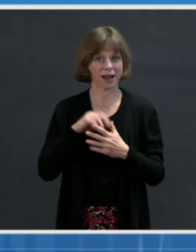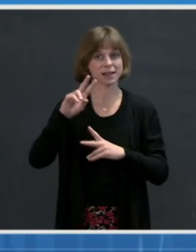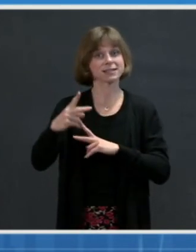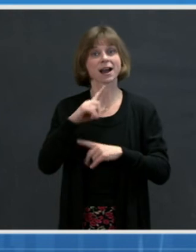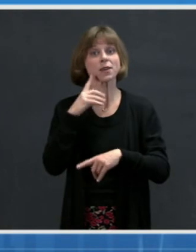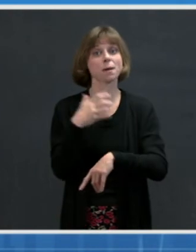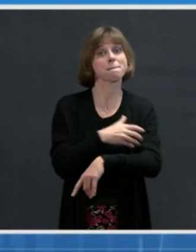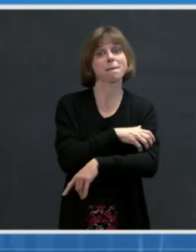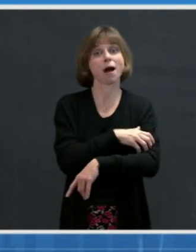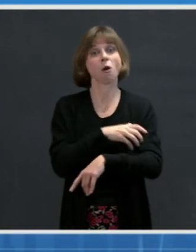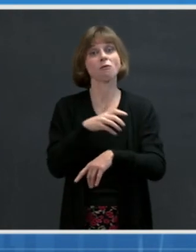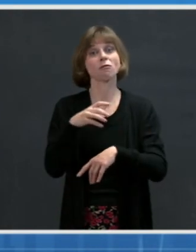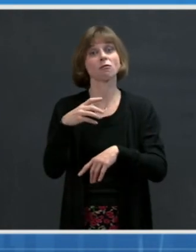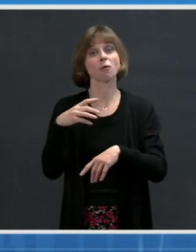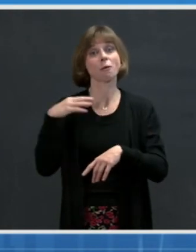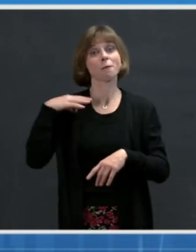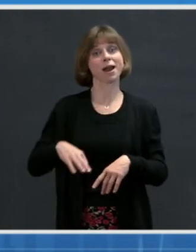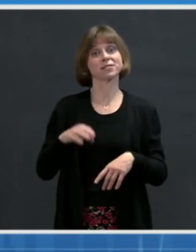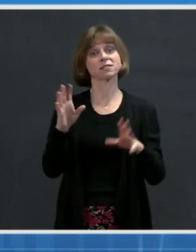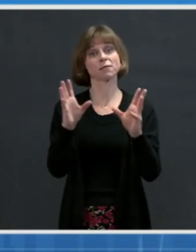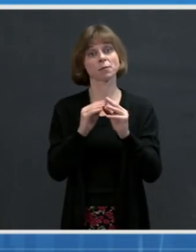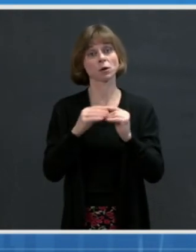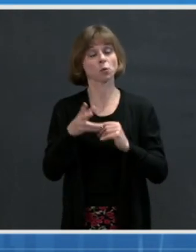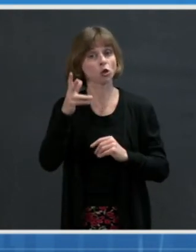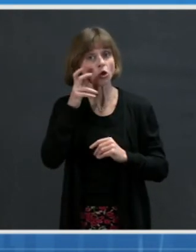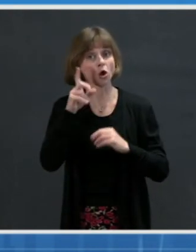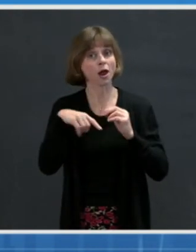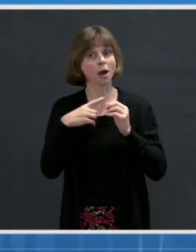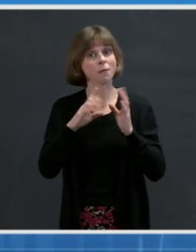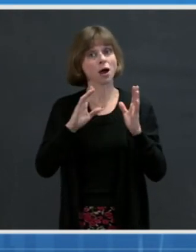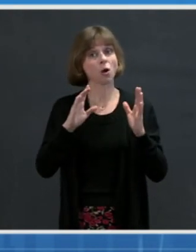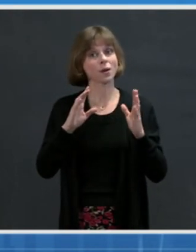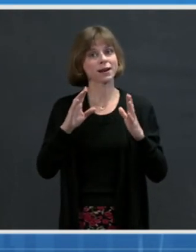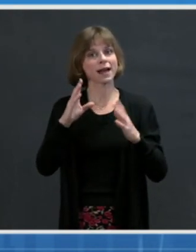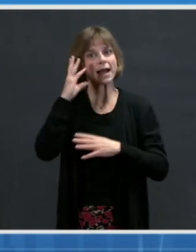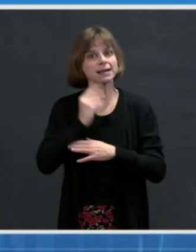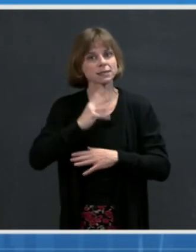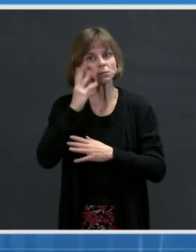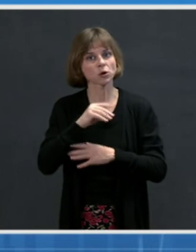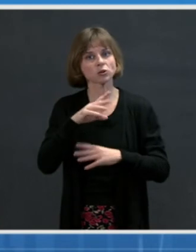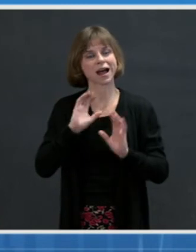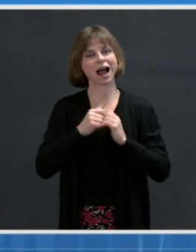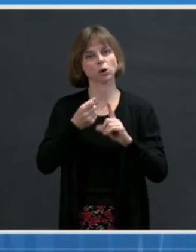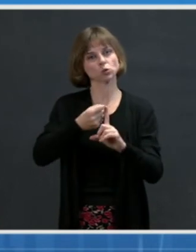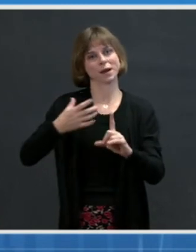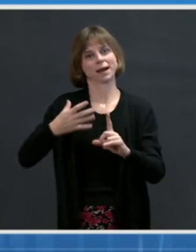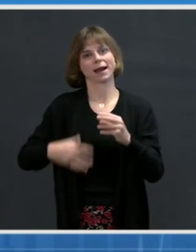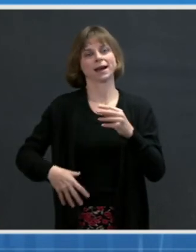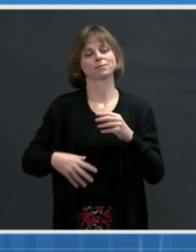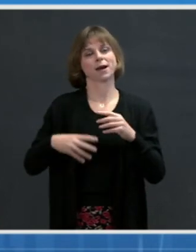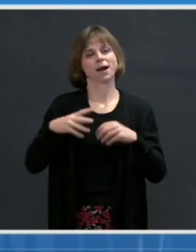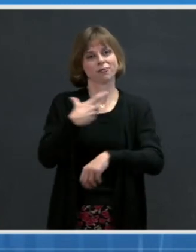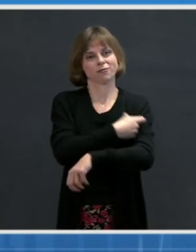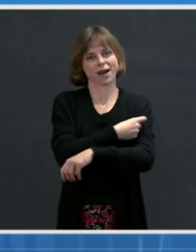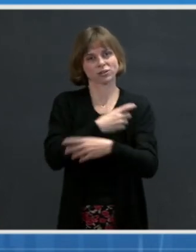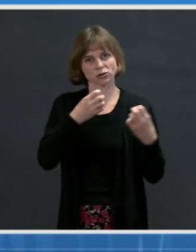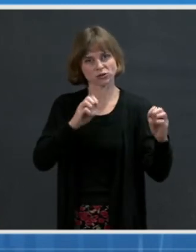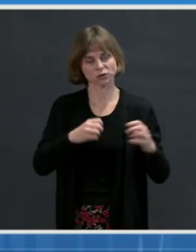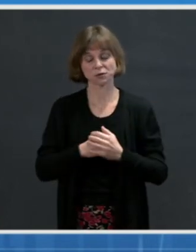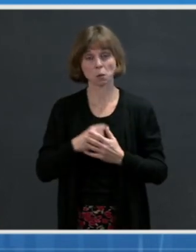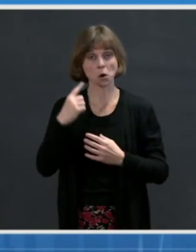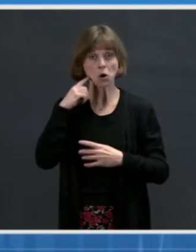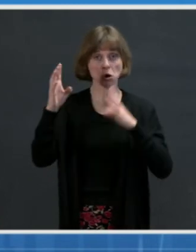of the forum was learning about on-the-ground experiences and new innovations to expand vaccination efforts. We heard about creative